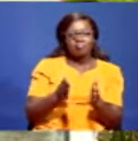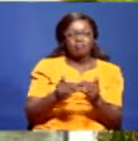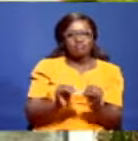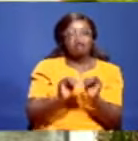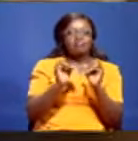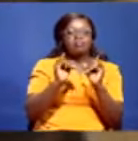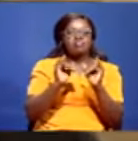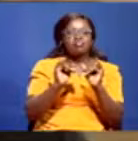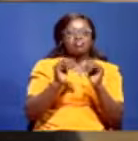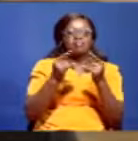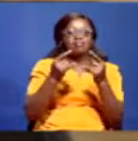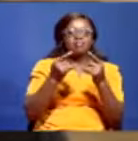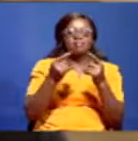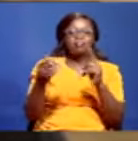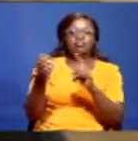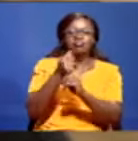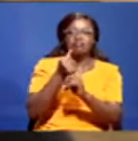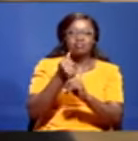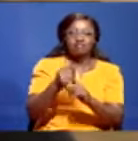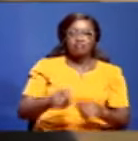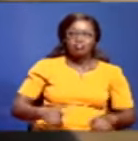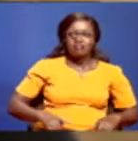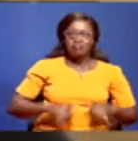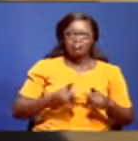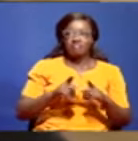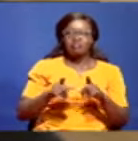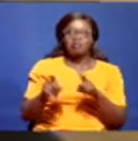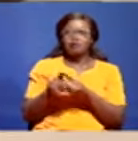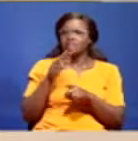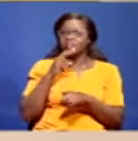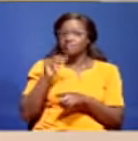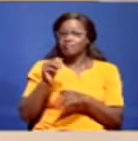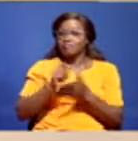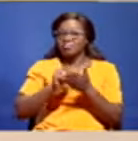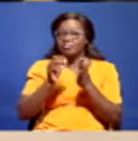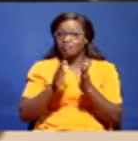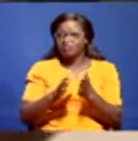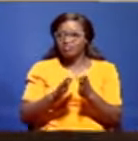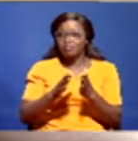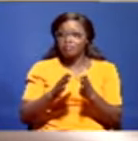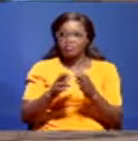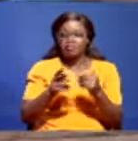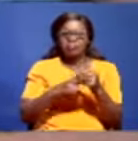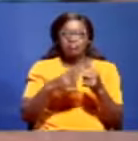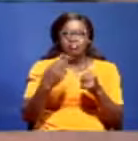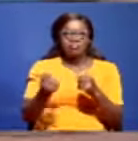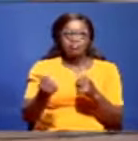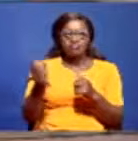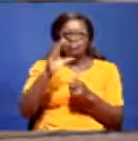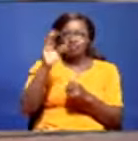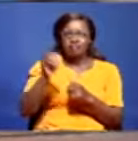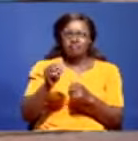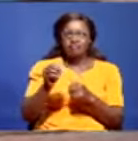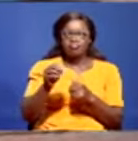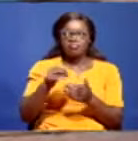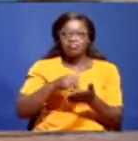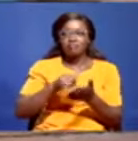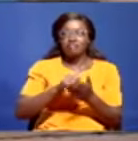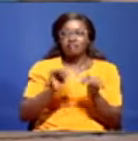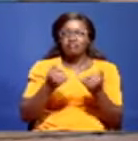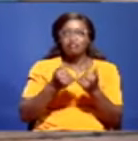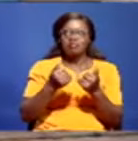it in the field of love. According to Dixon, the writer, 75% of the cast consisted of new